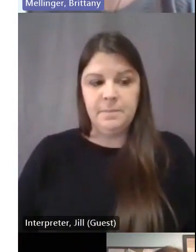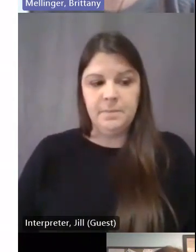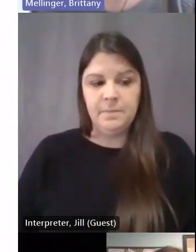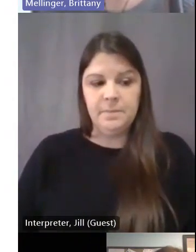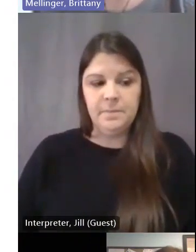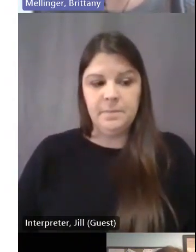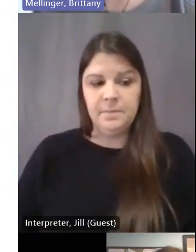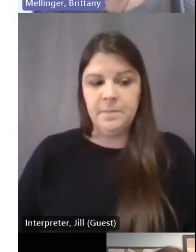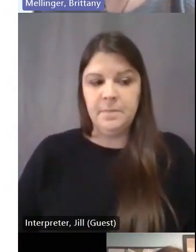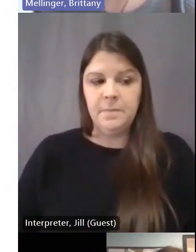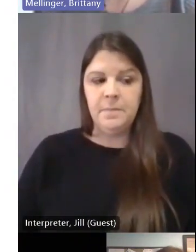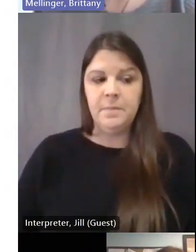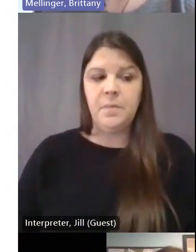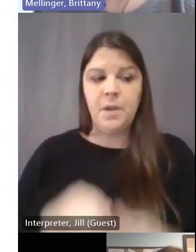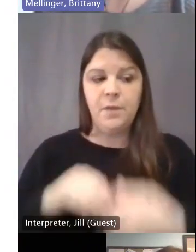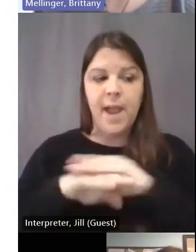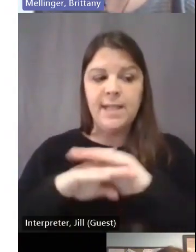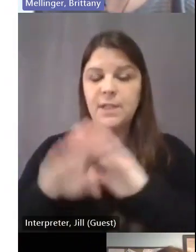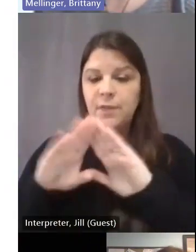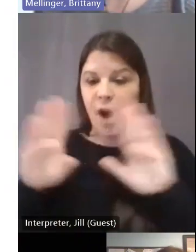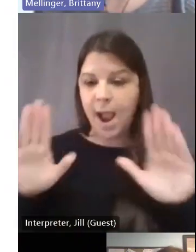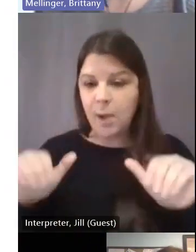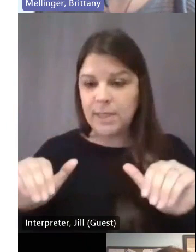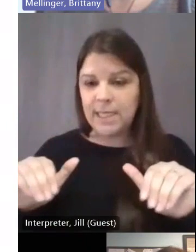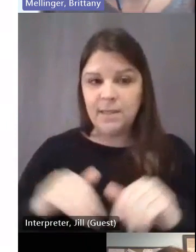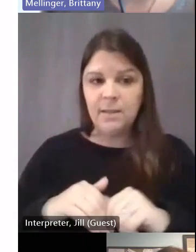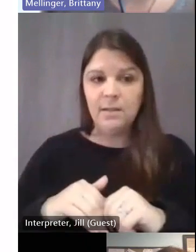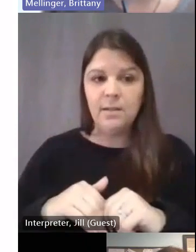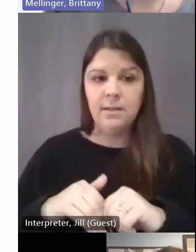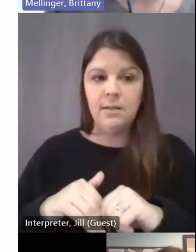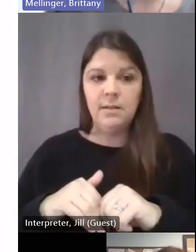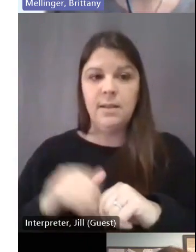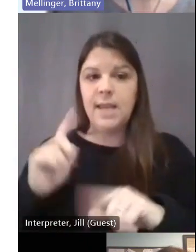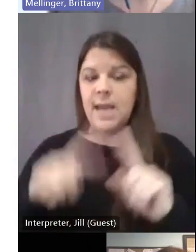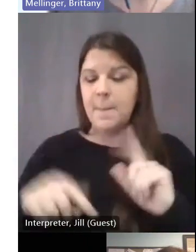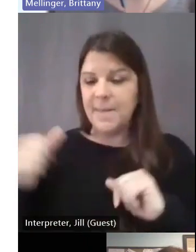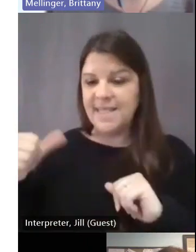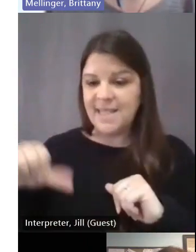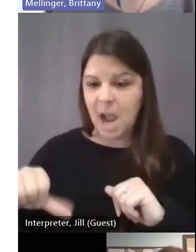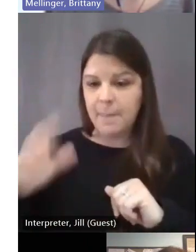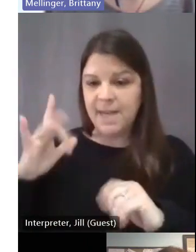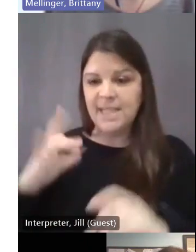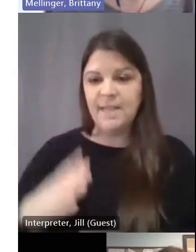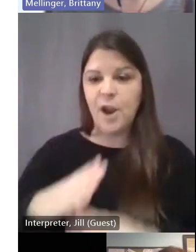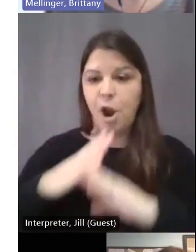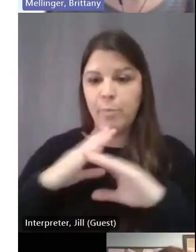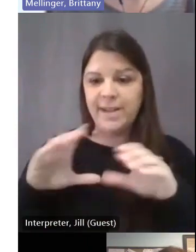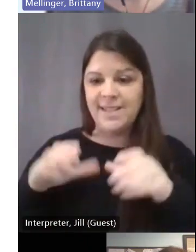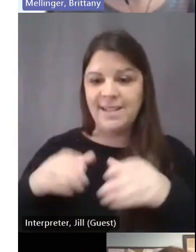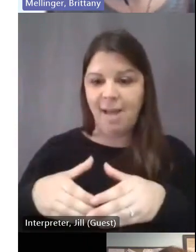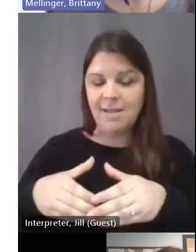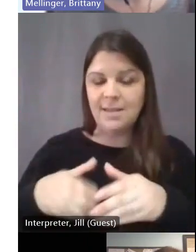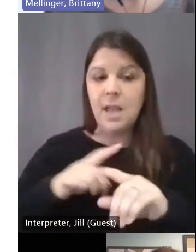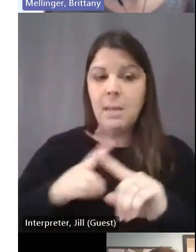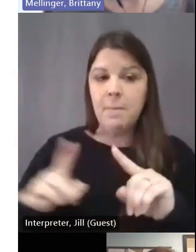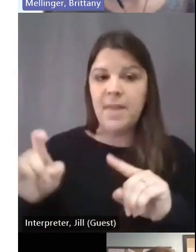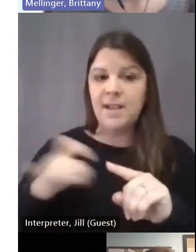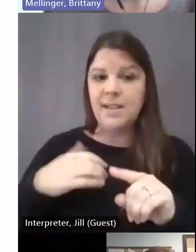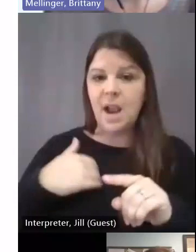So folks need to have access to housing. They can't be denied on the basis of a protected class, but they also need to have